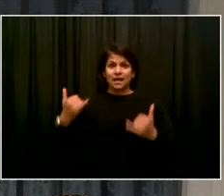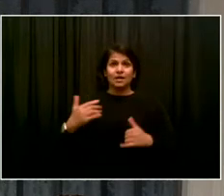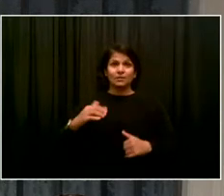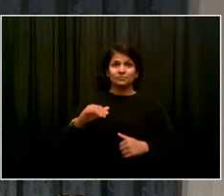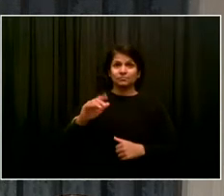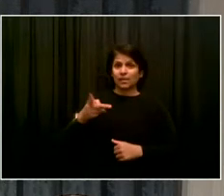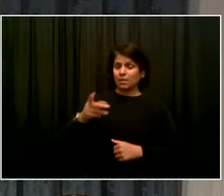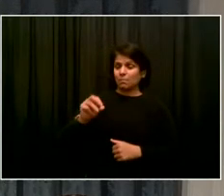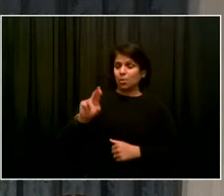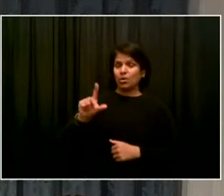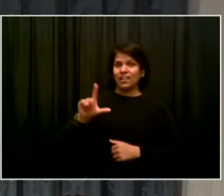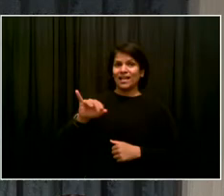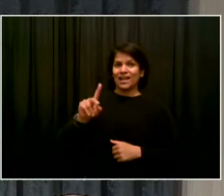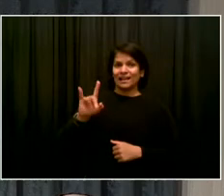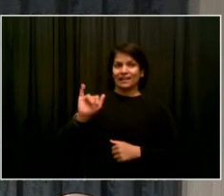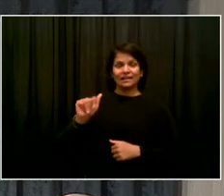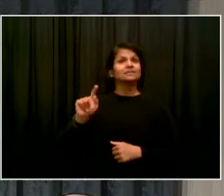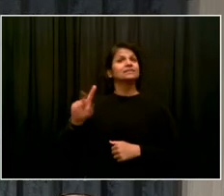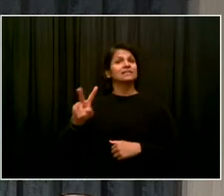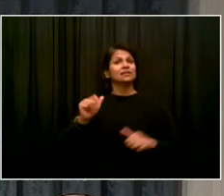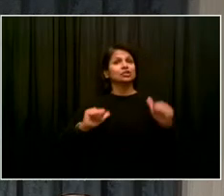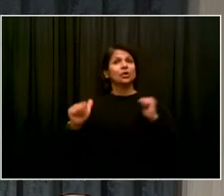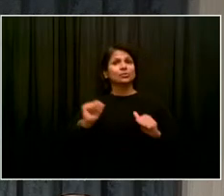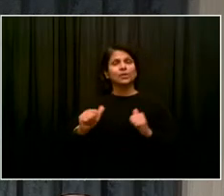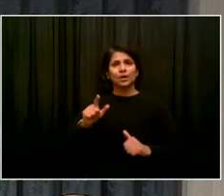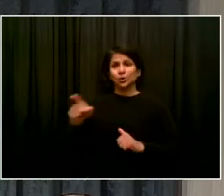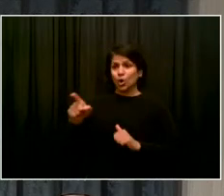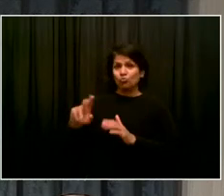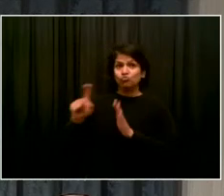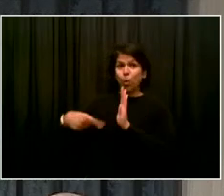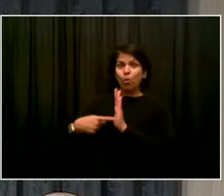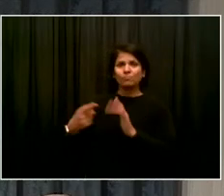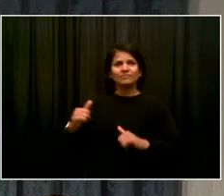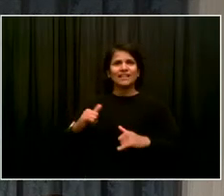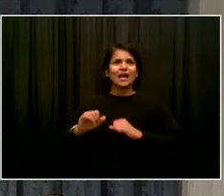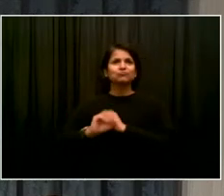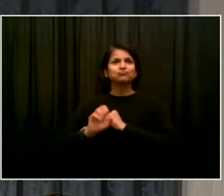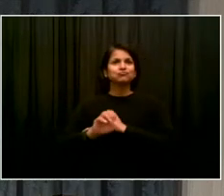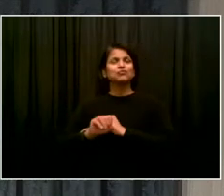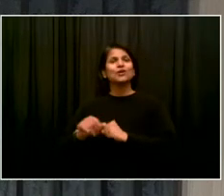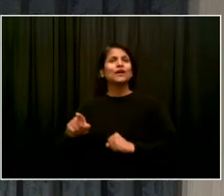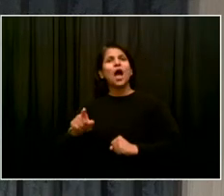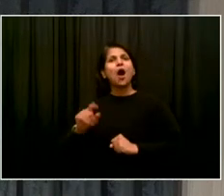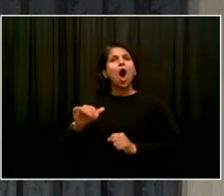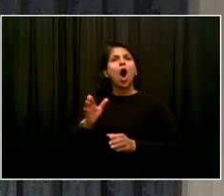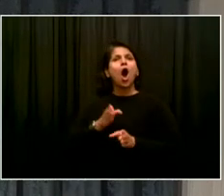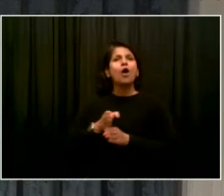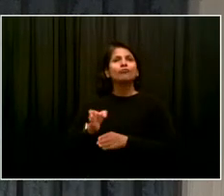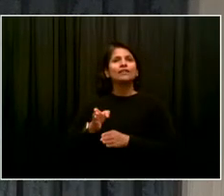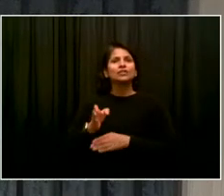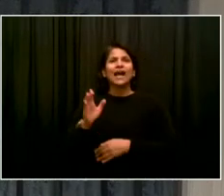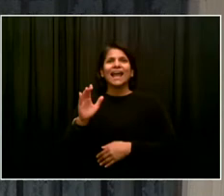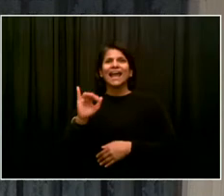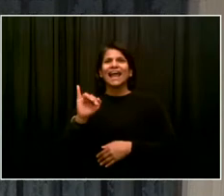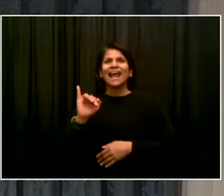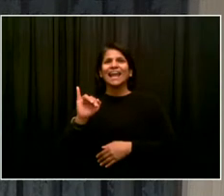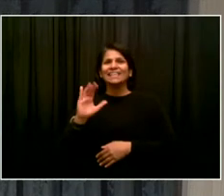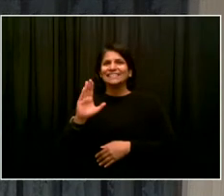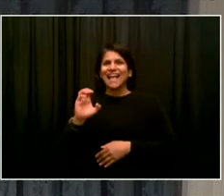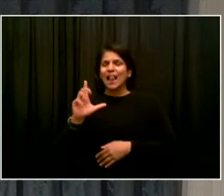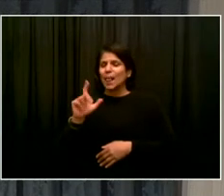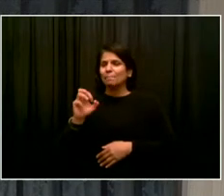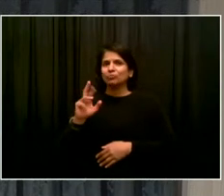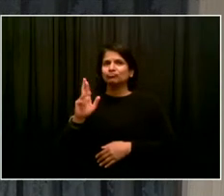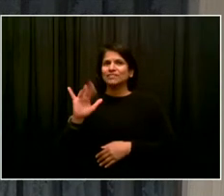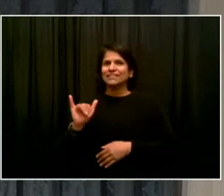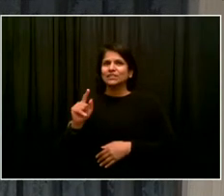played the spokesman and representative of the celery industry. Yes. I think that is one of your great unsung